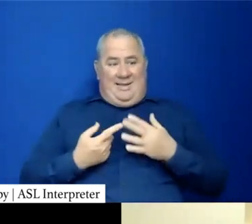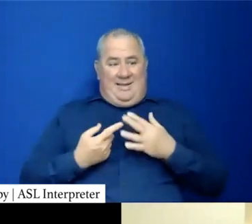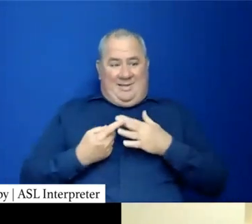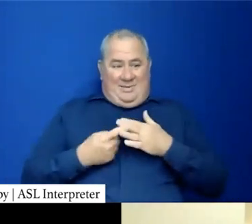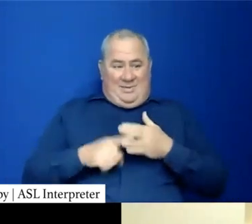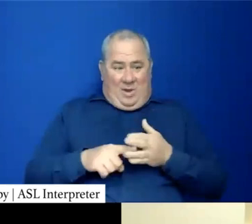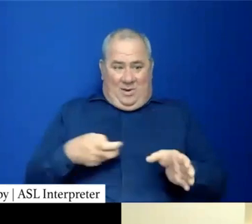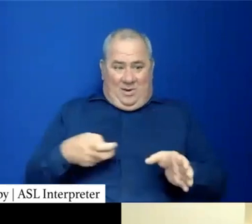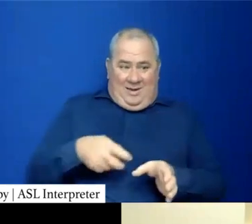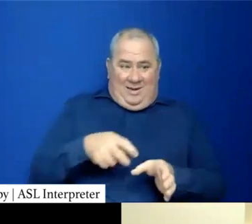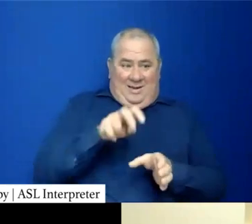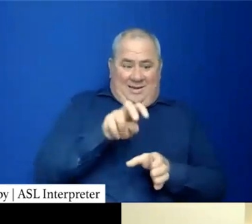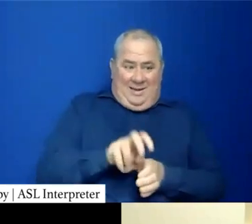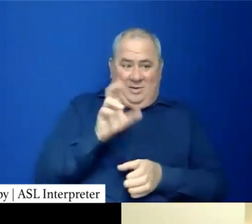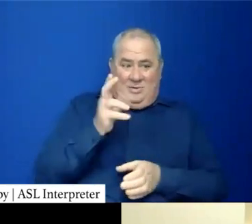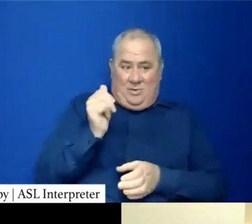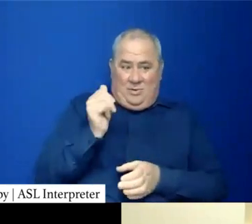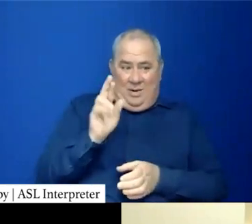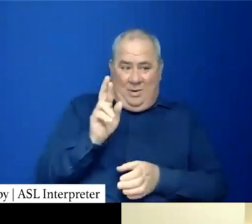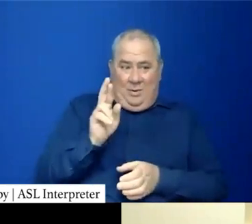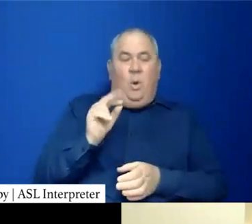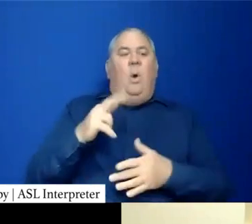the block getting into your car?